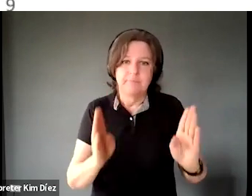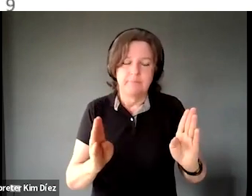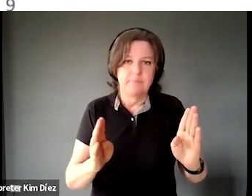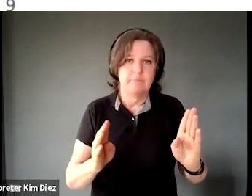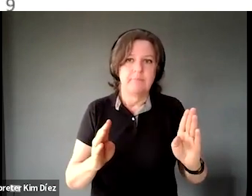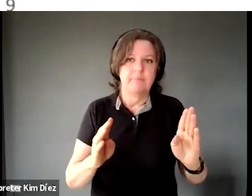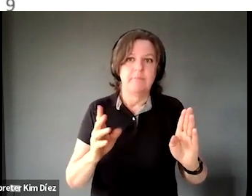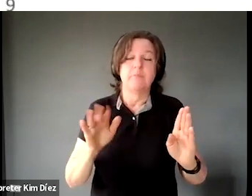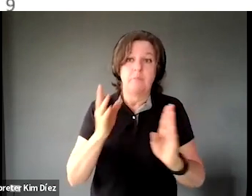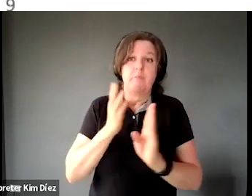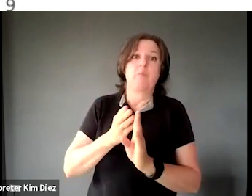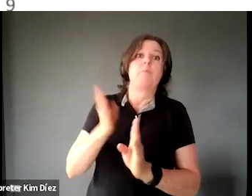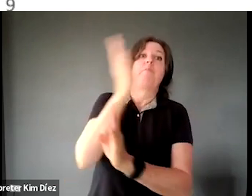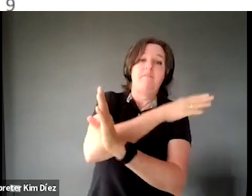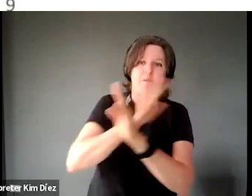activities,